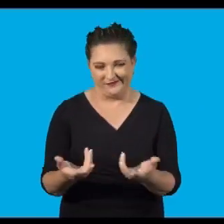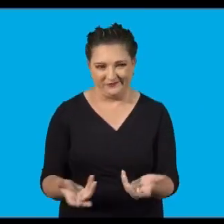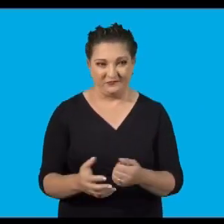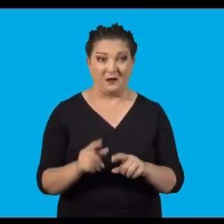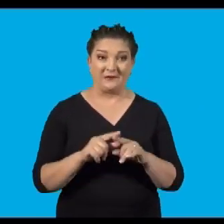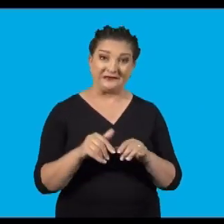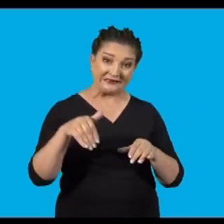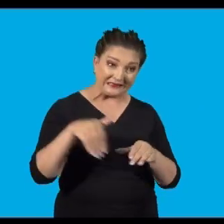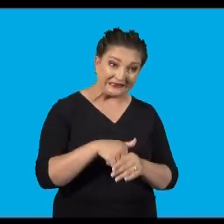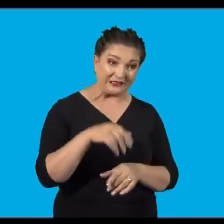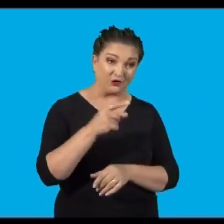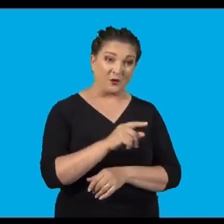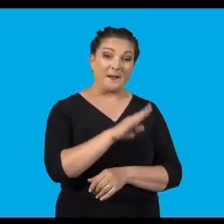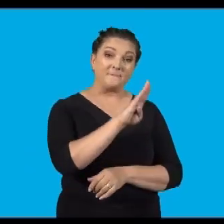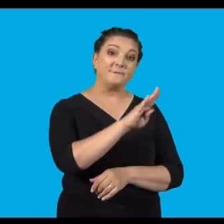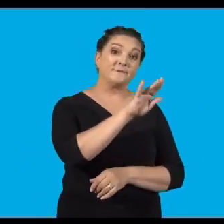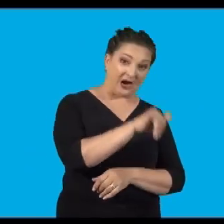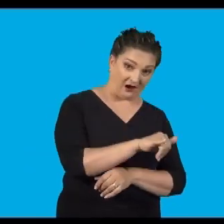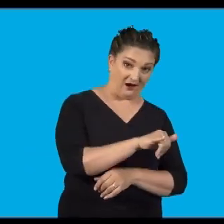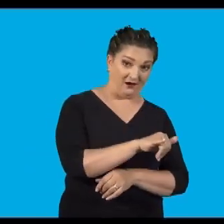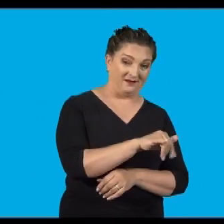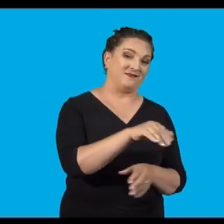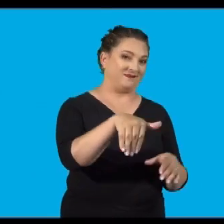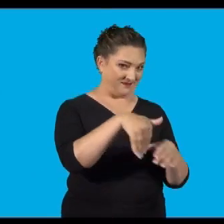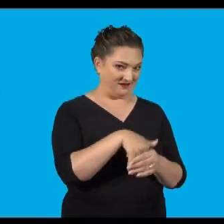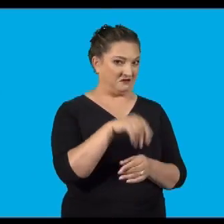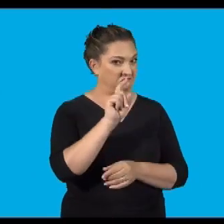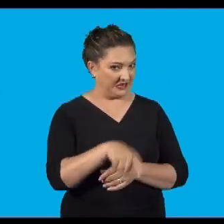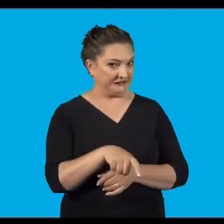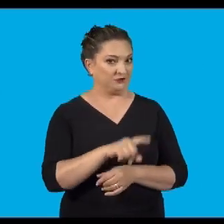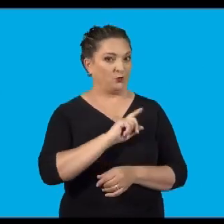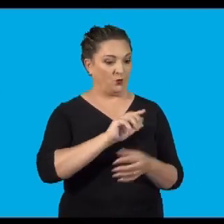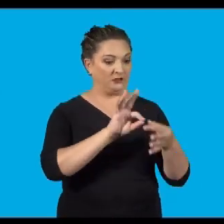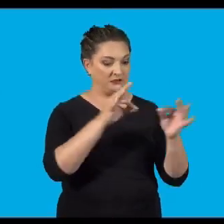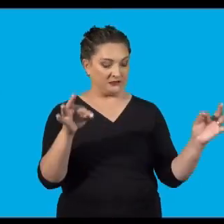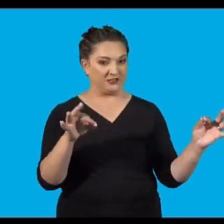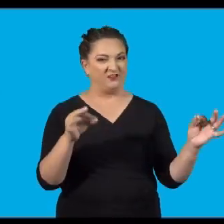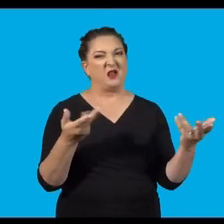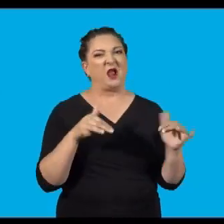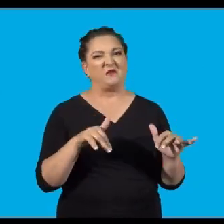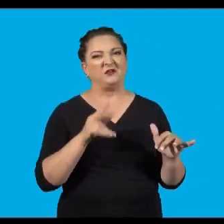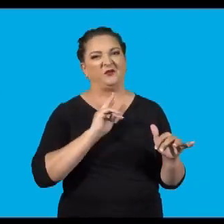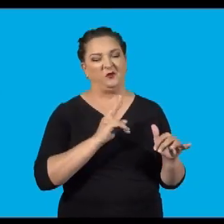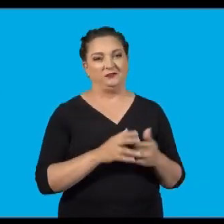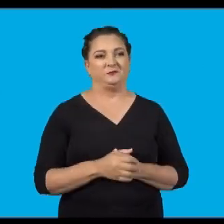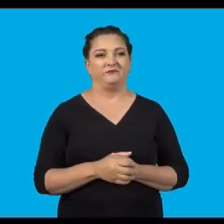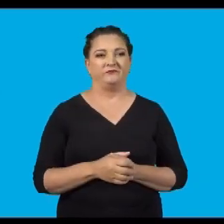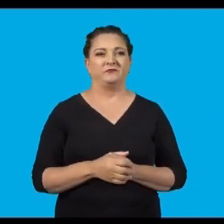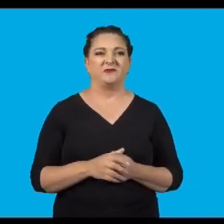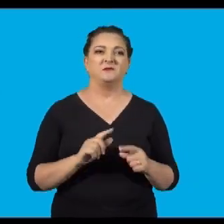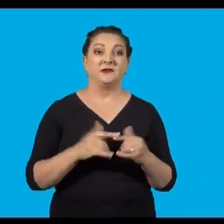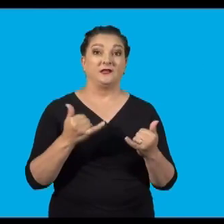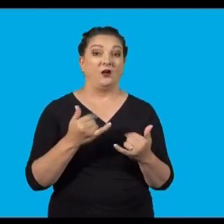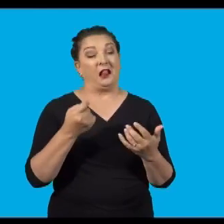remember, we have to include that little word by, all right, to write a sentence in the passive voice. So let's look at the